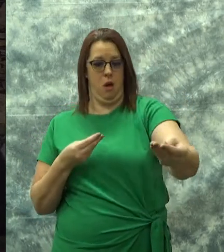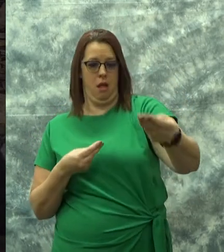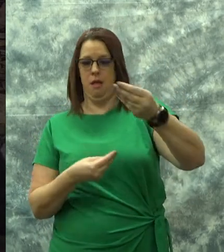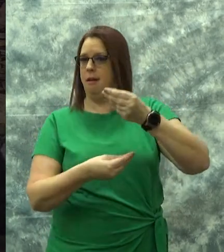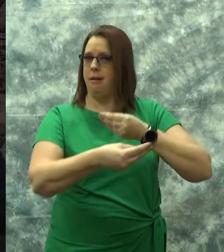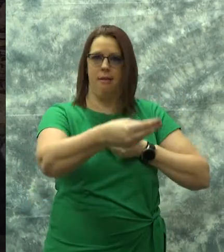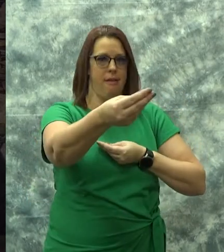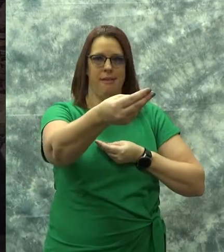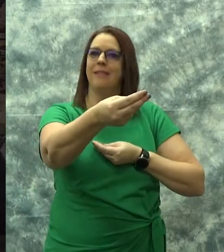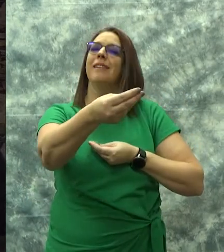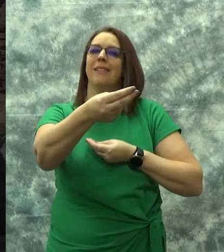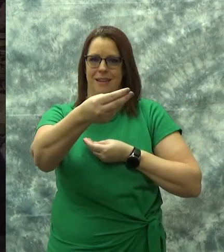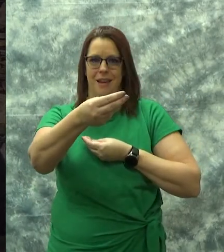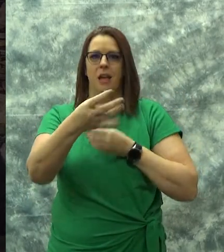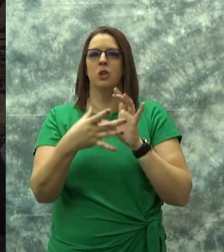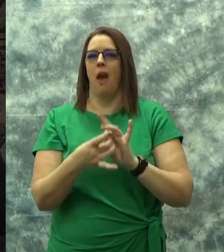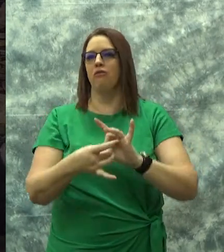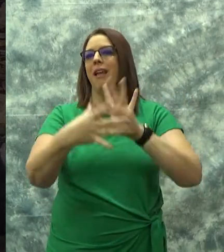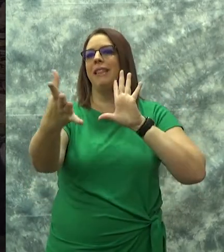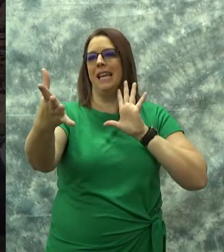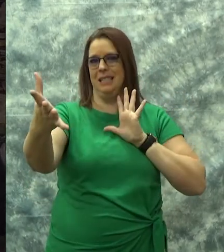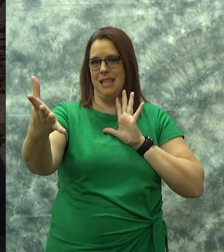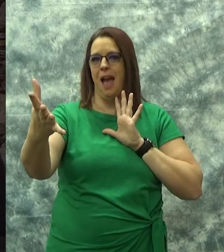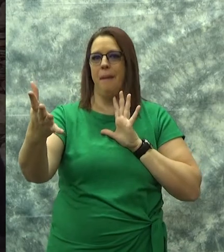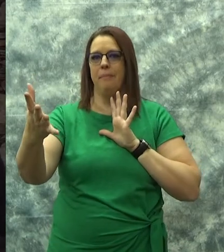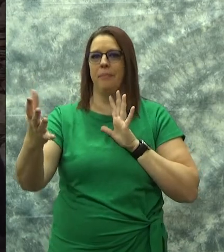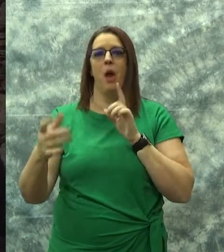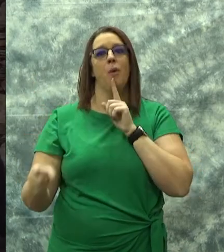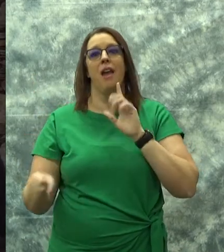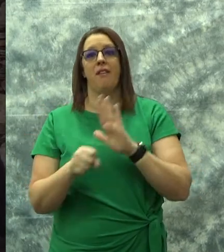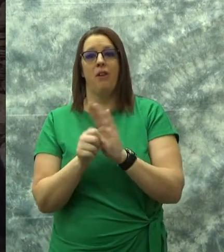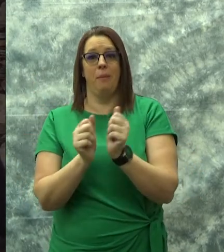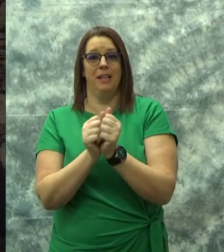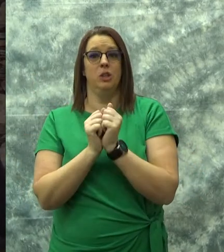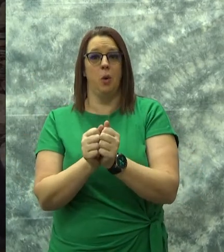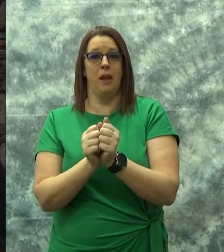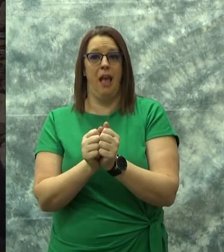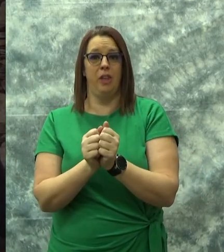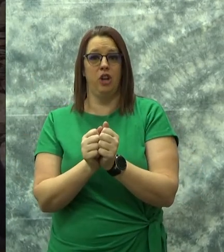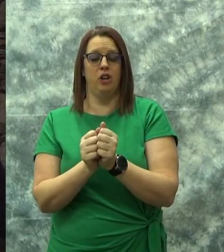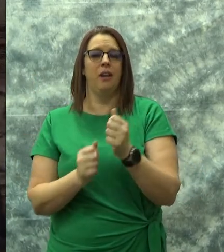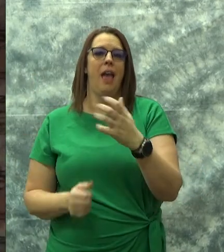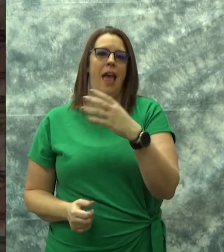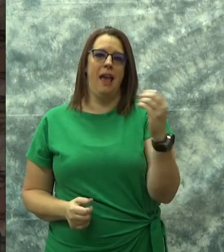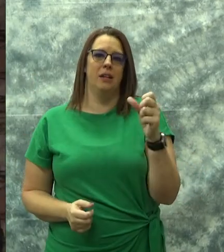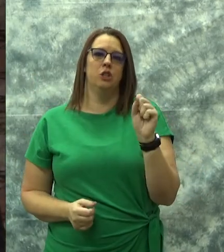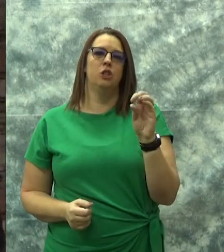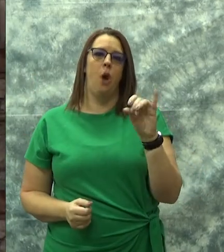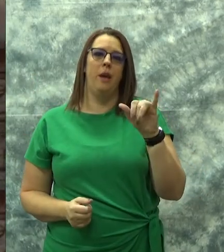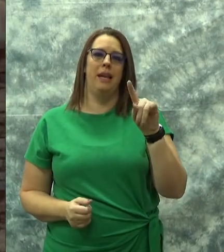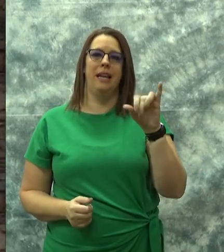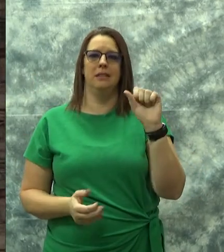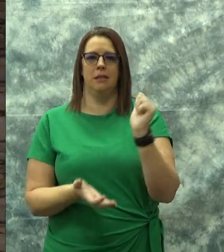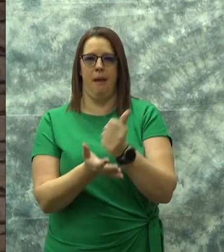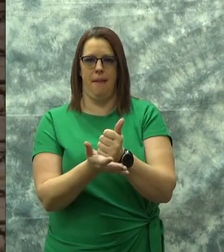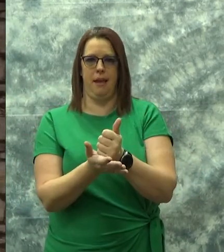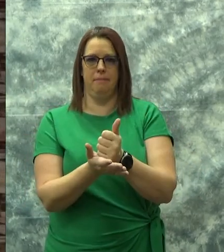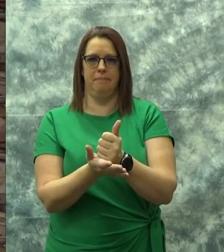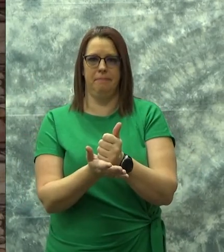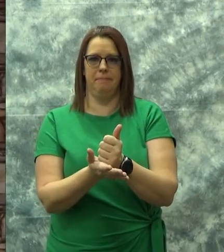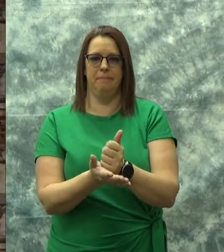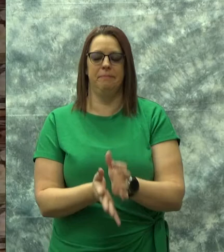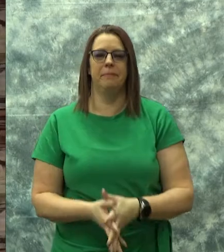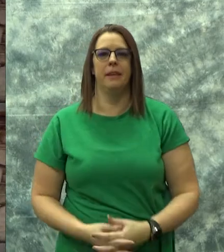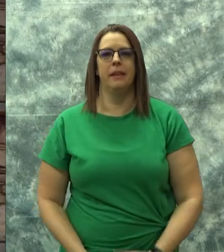void. And so I release them and I let them be. And we can affirm this together by saying, and so it is.